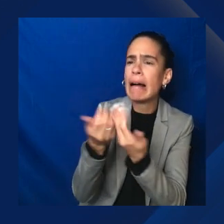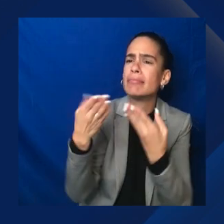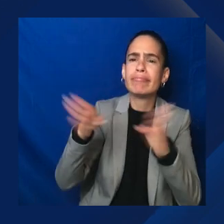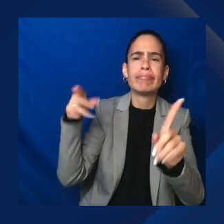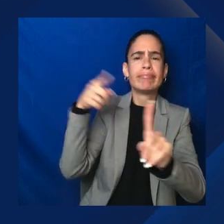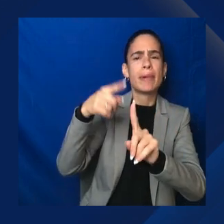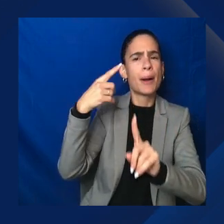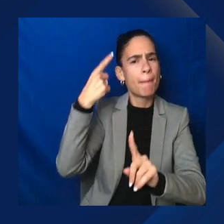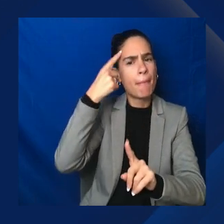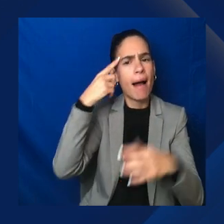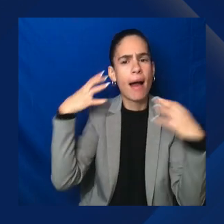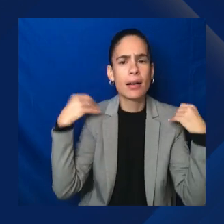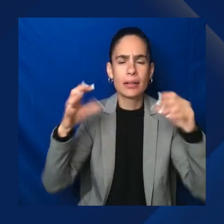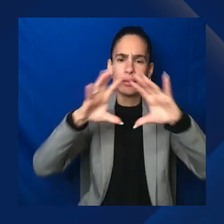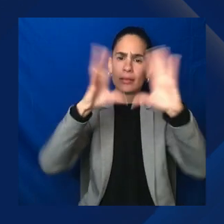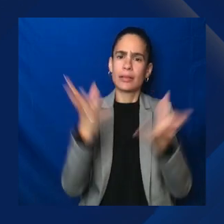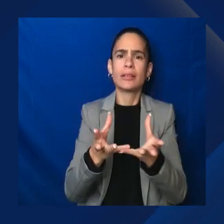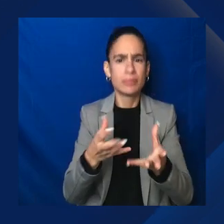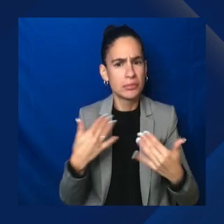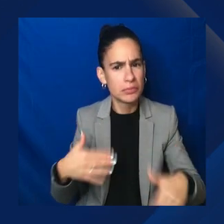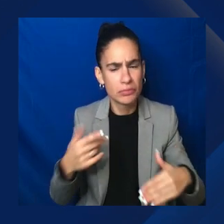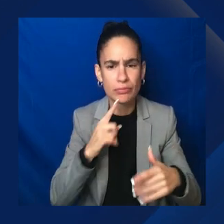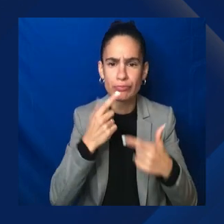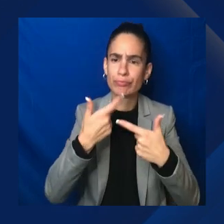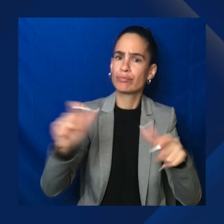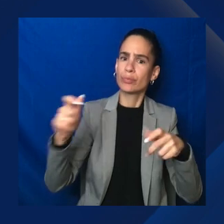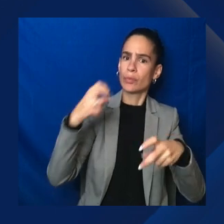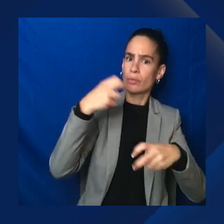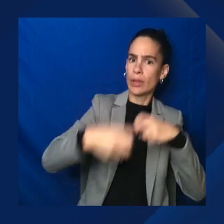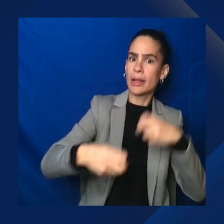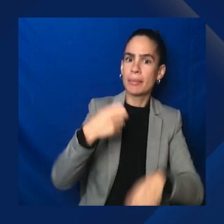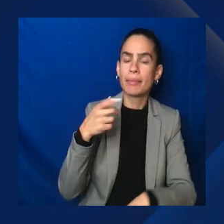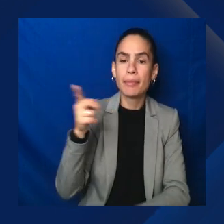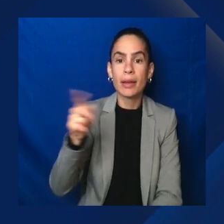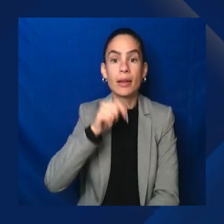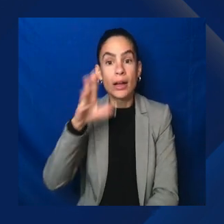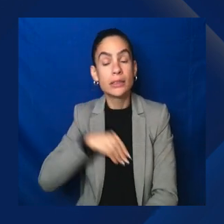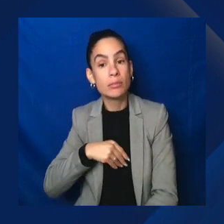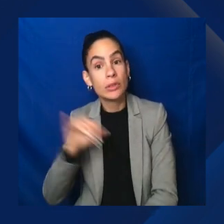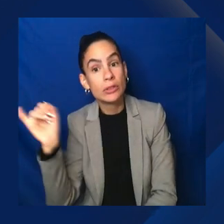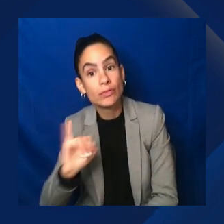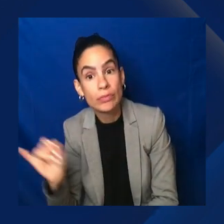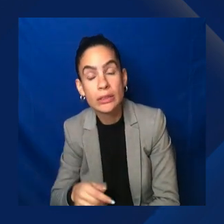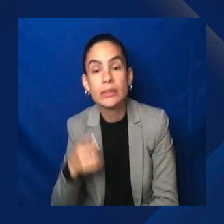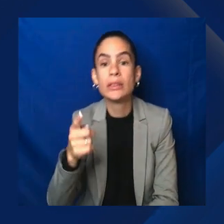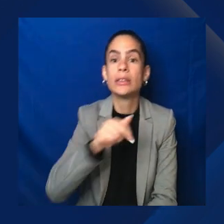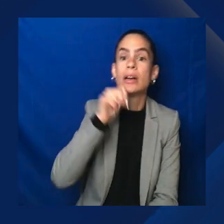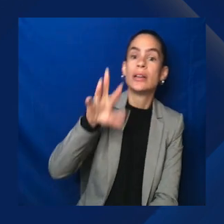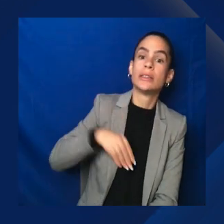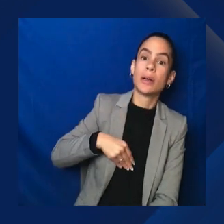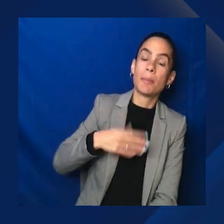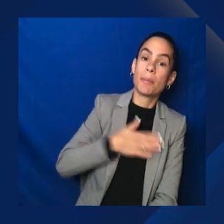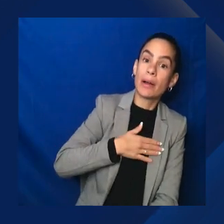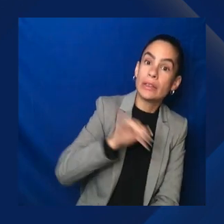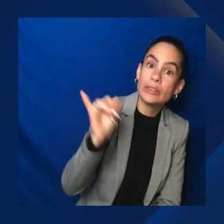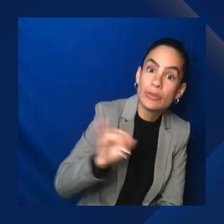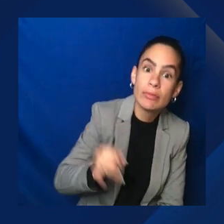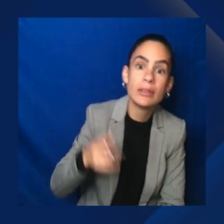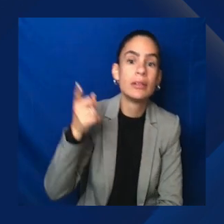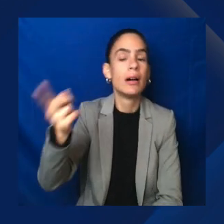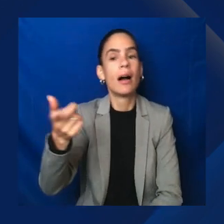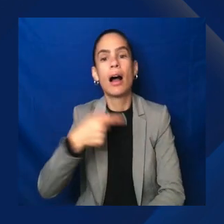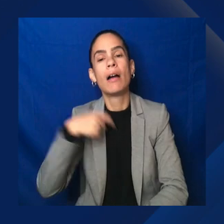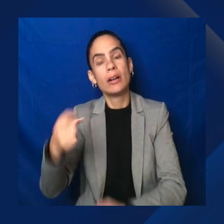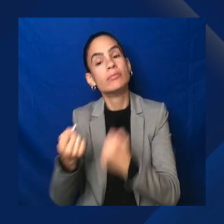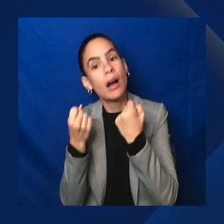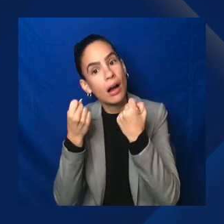don't take insurance, or they don't take your insurance, or you once again are driving 2 hours to have them